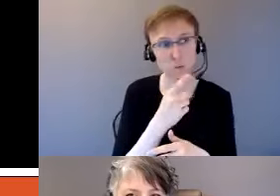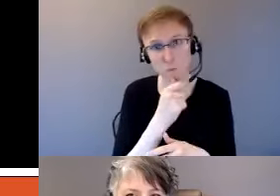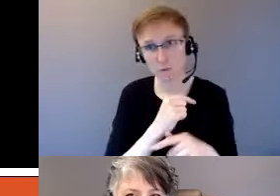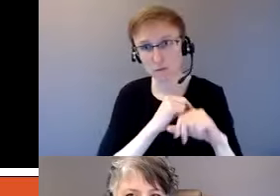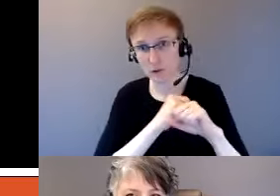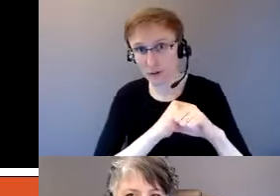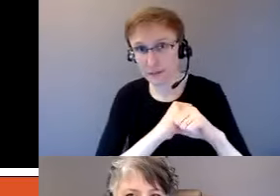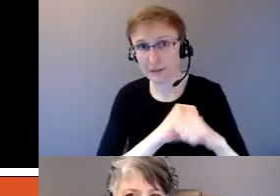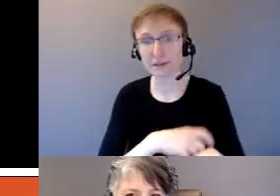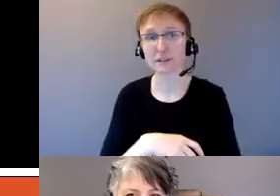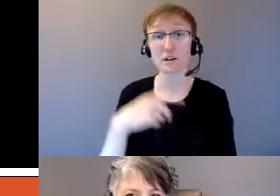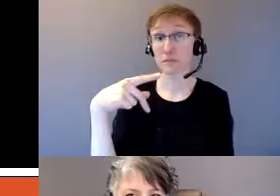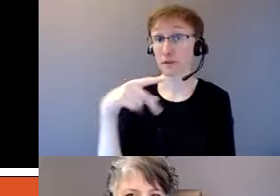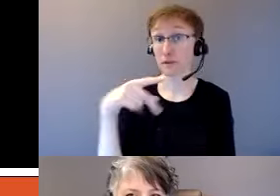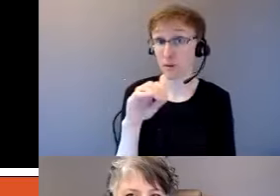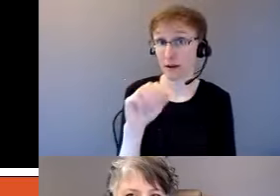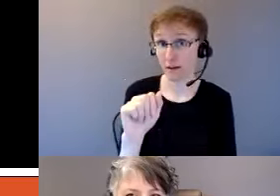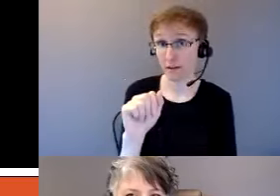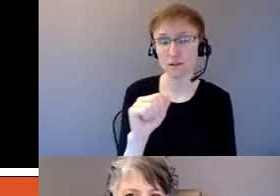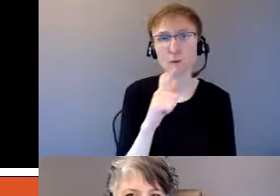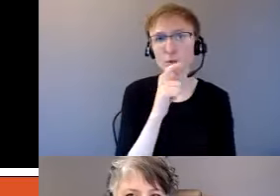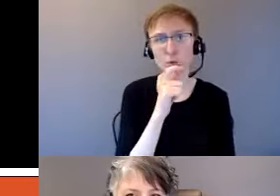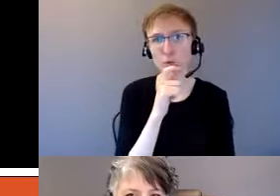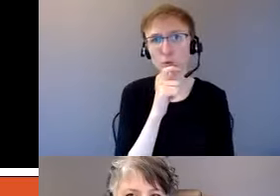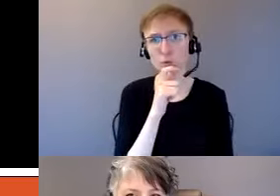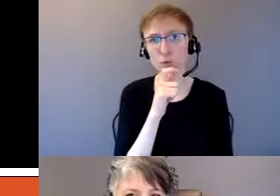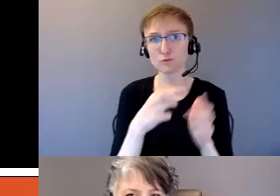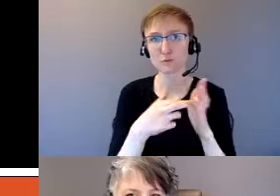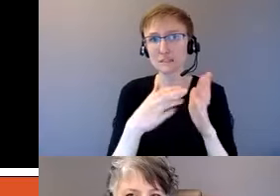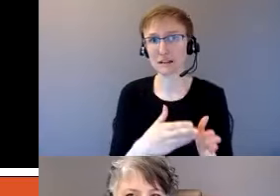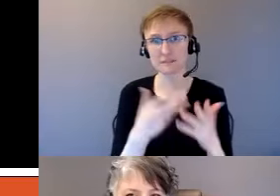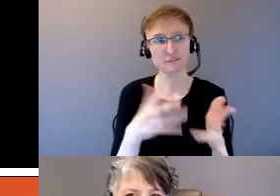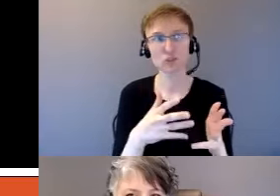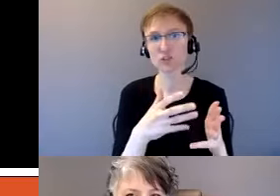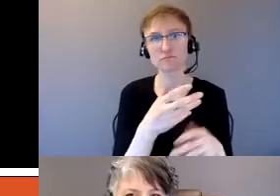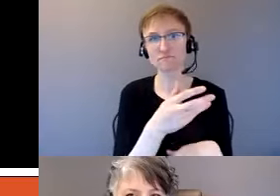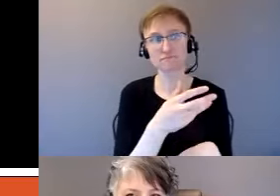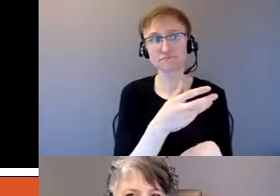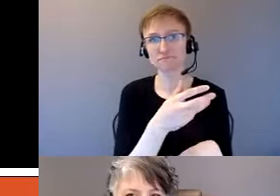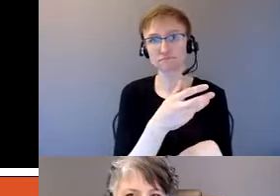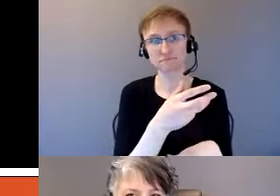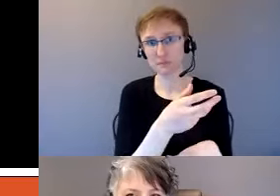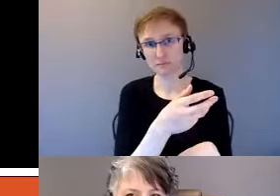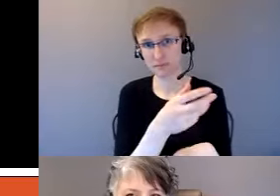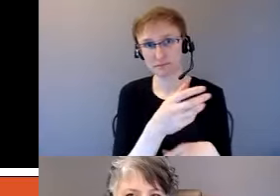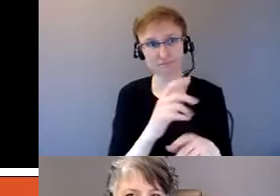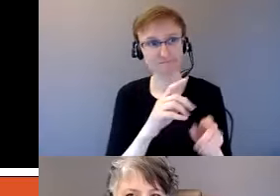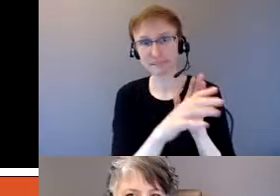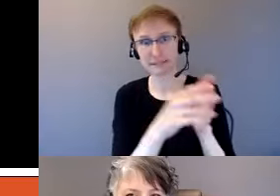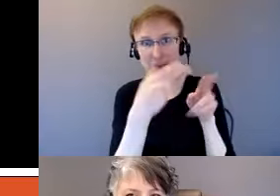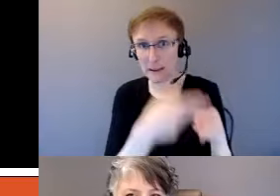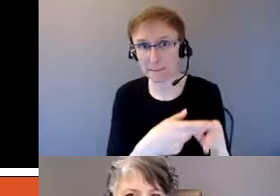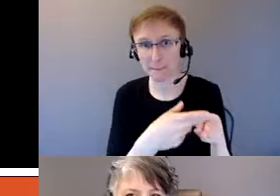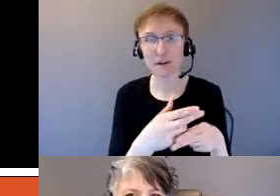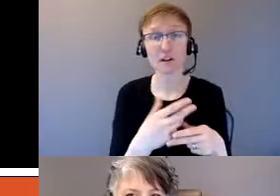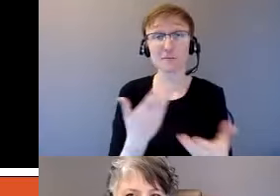representative appointed by the CCB, the Consent Capacity Board, they have a spouse or partner, you go